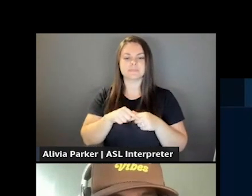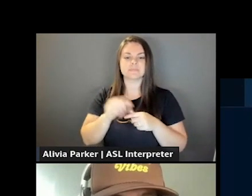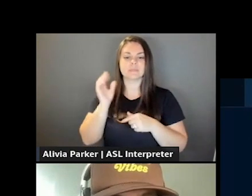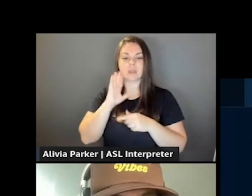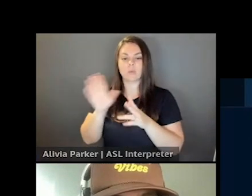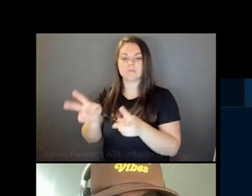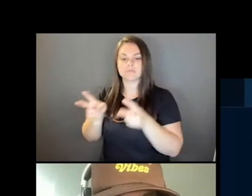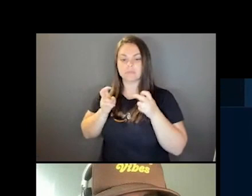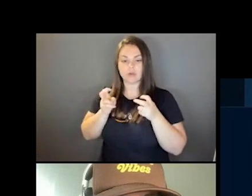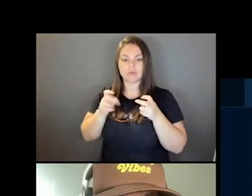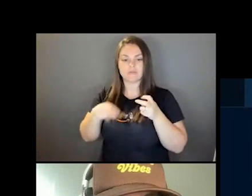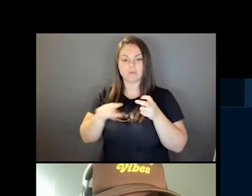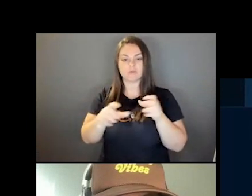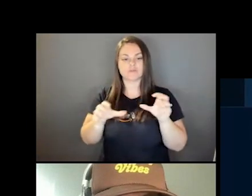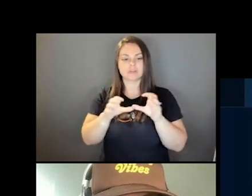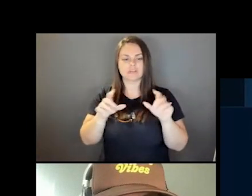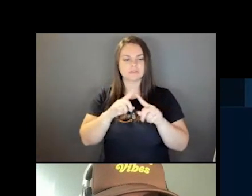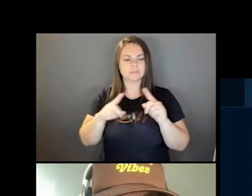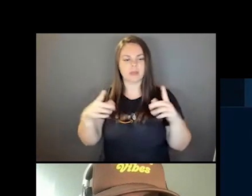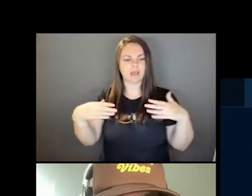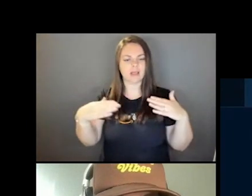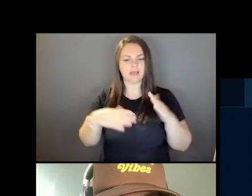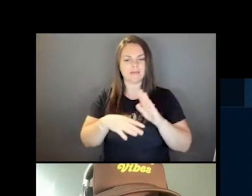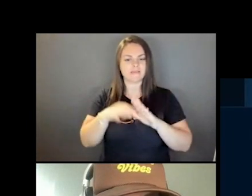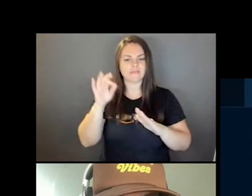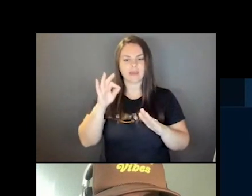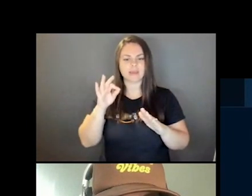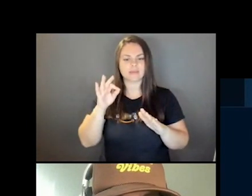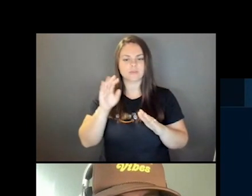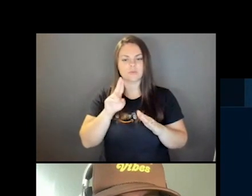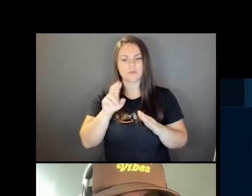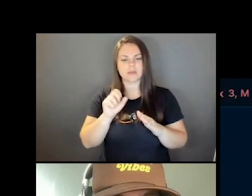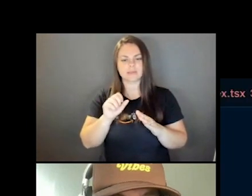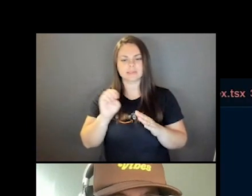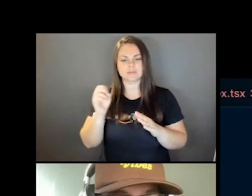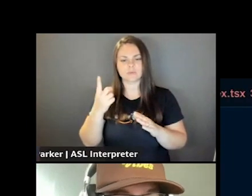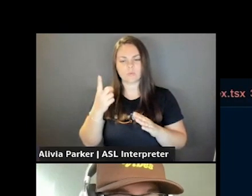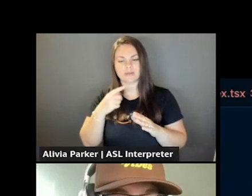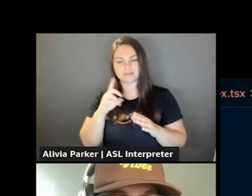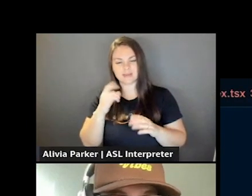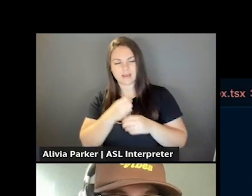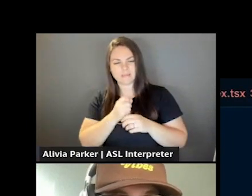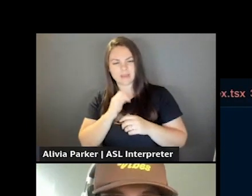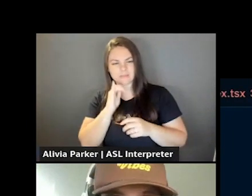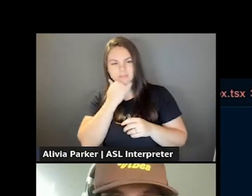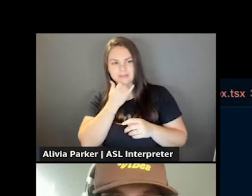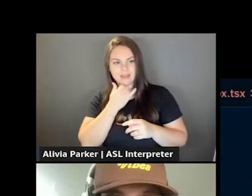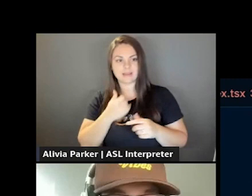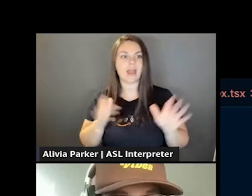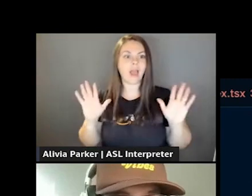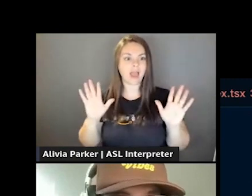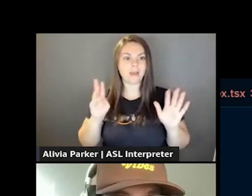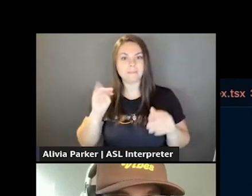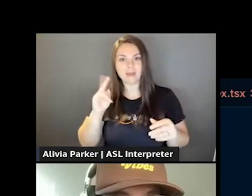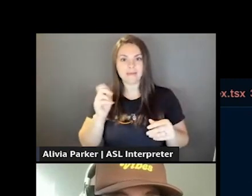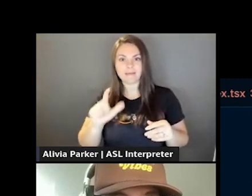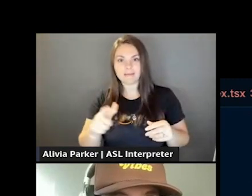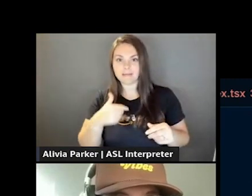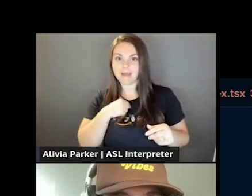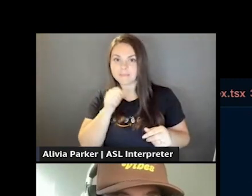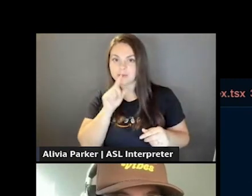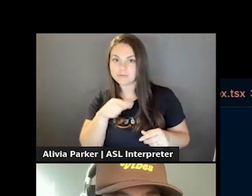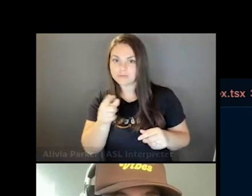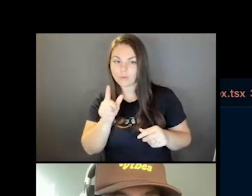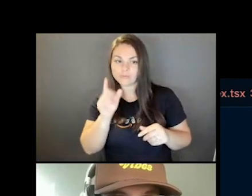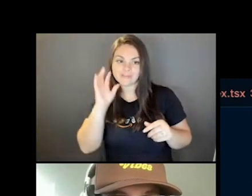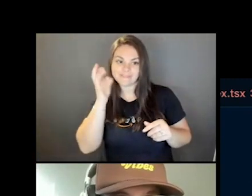And it's not finding US East 1. Did I make another mistake here? Michael, I'm not your only fan in chat, by the way. Do I have